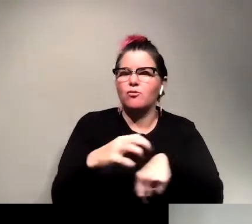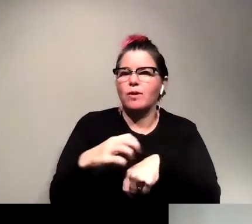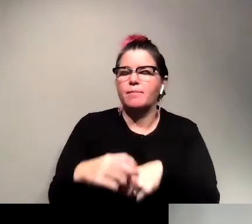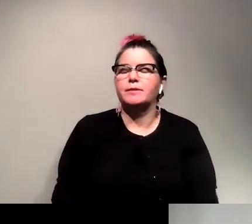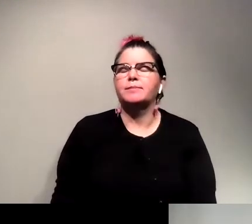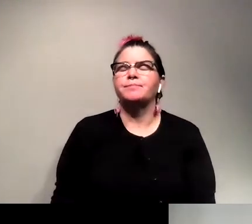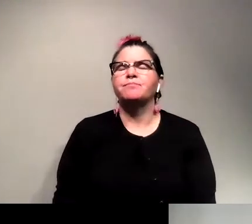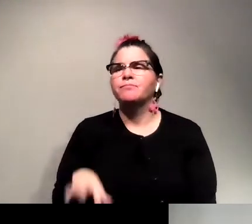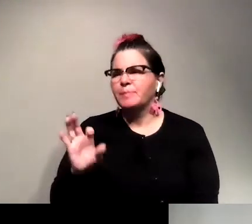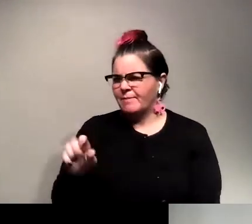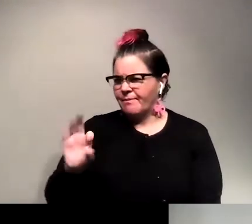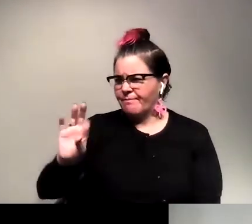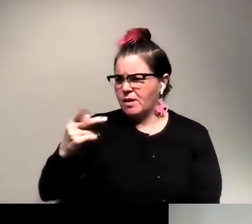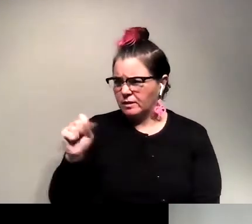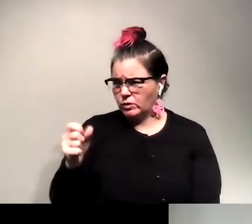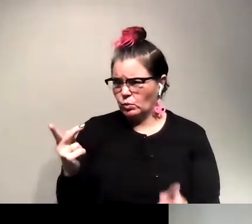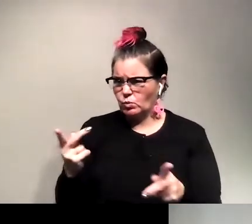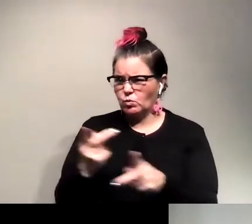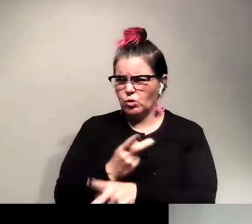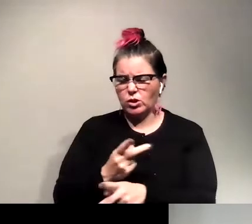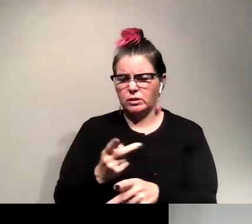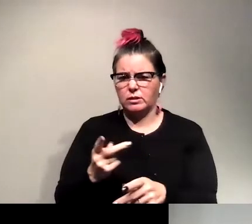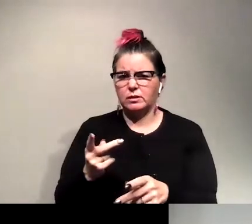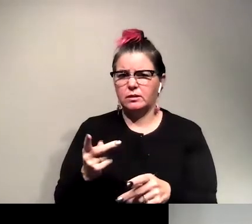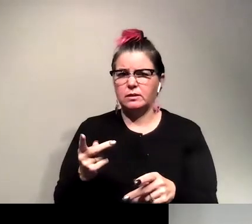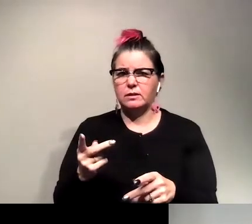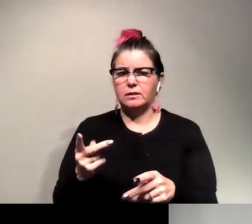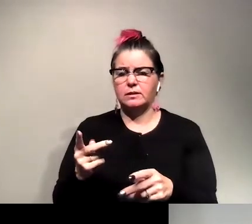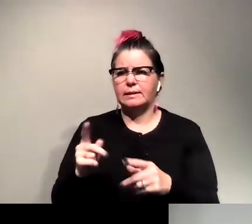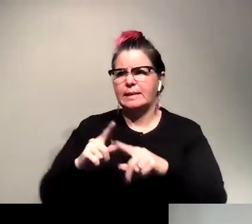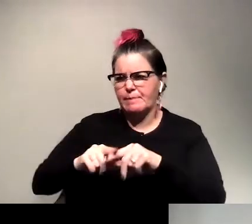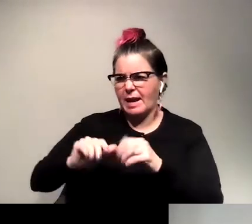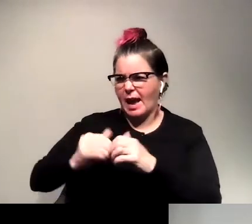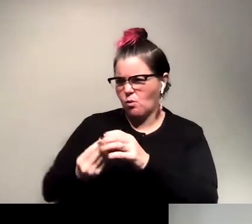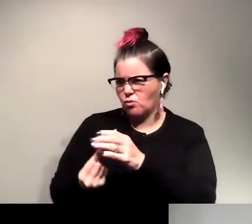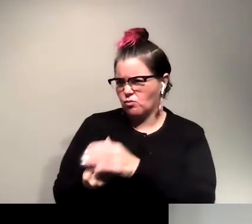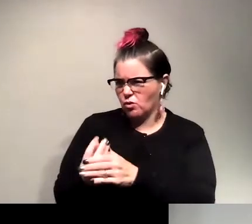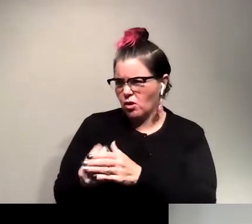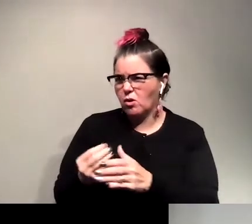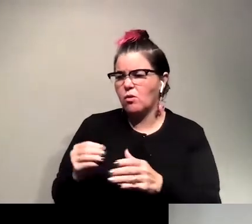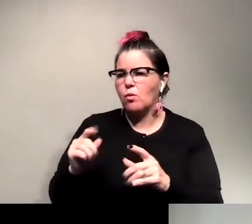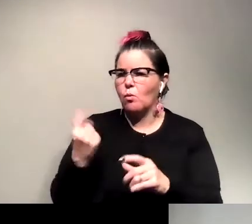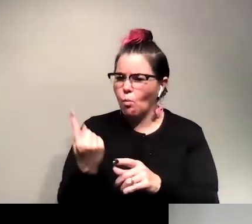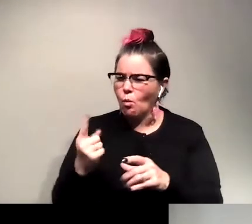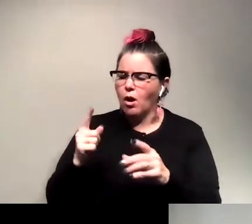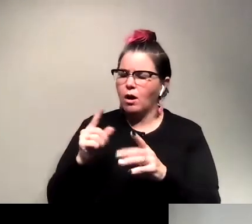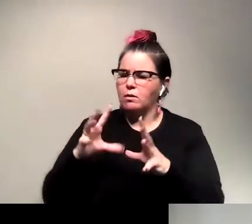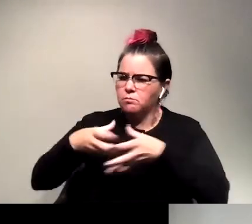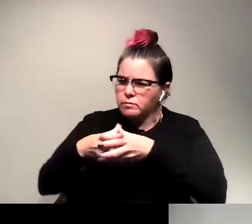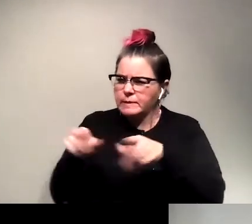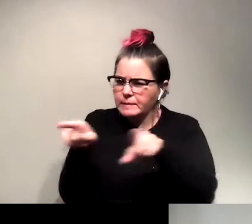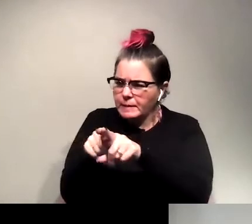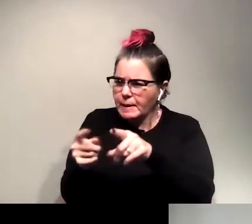worse in like the kinds of ways that we tend to grow our crops, which, like in these monoculture, all one plant in the same place?